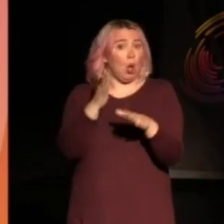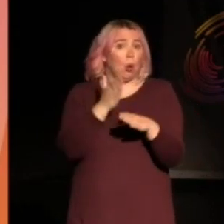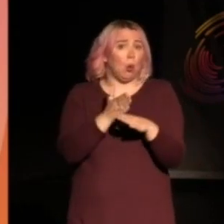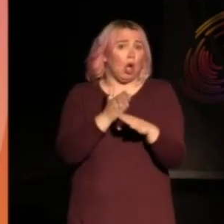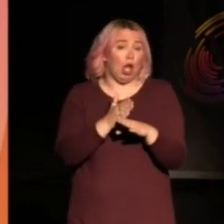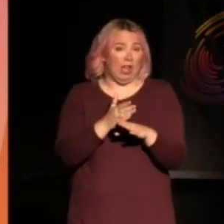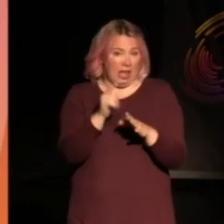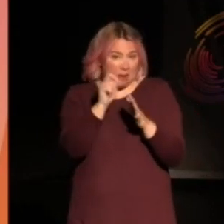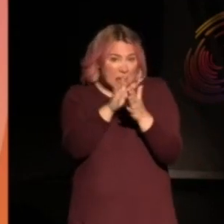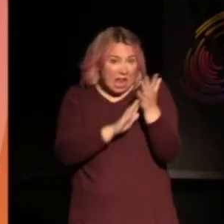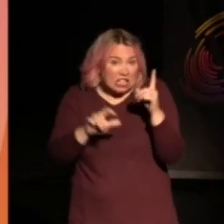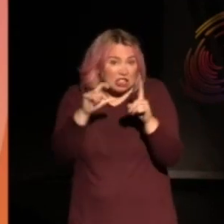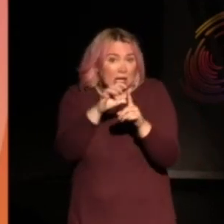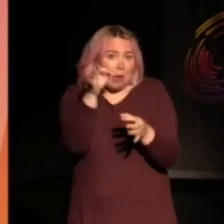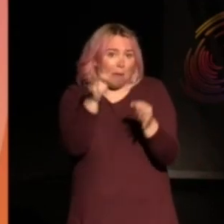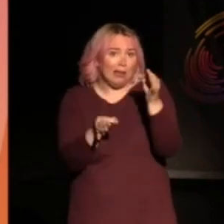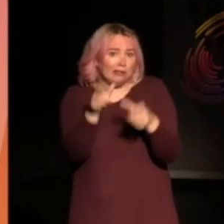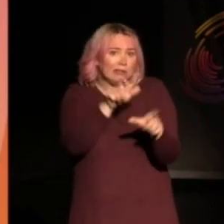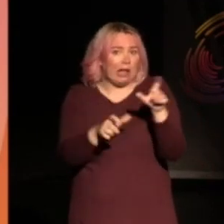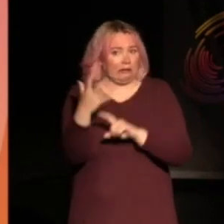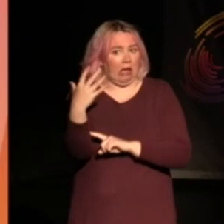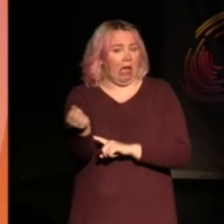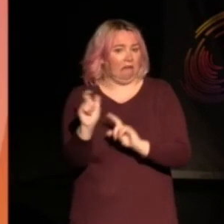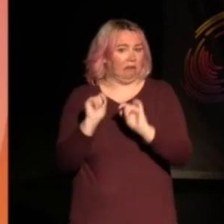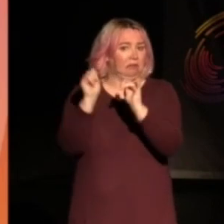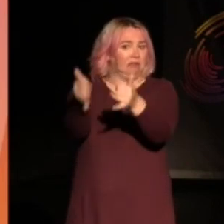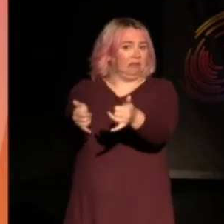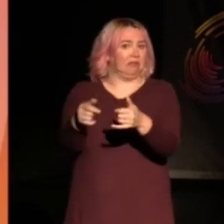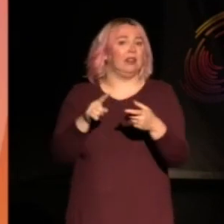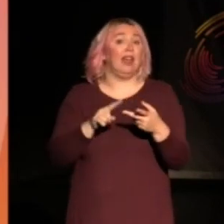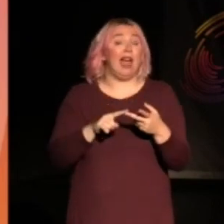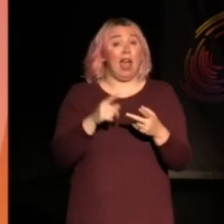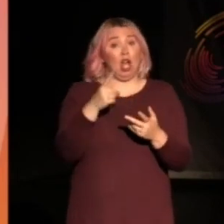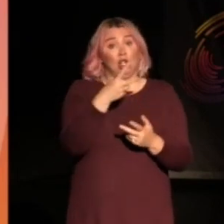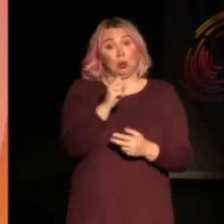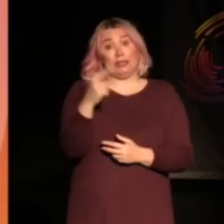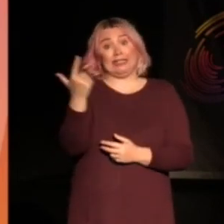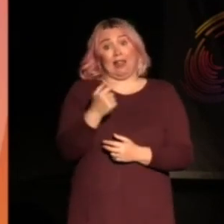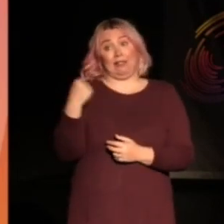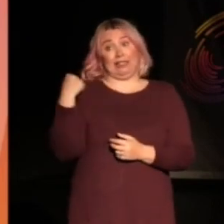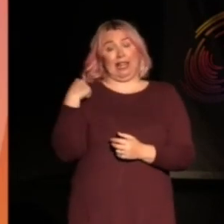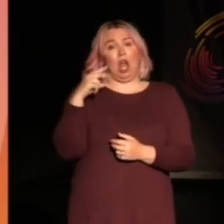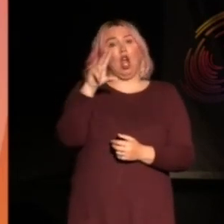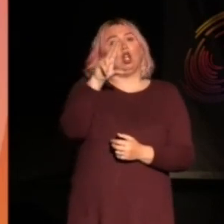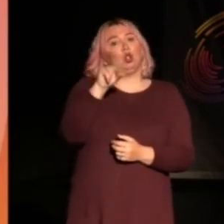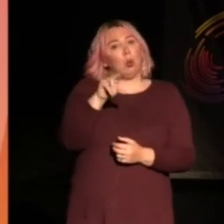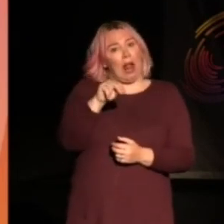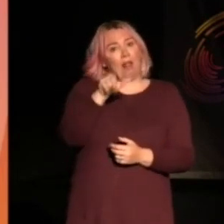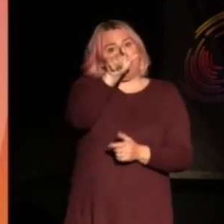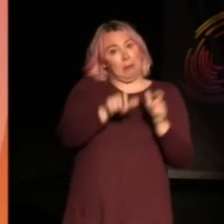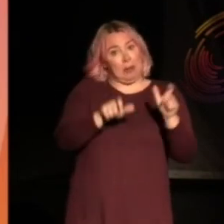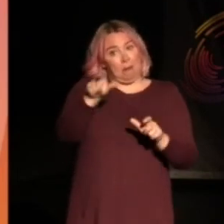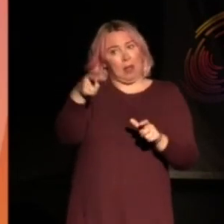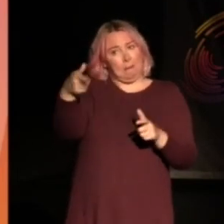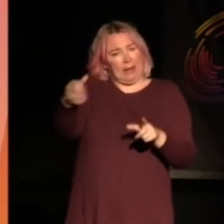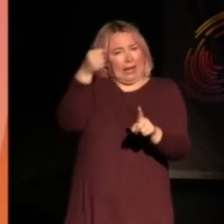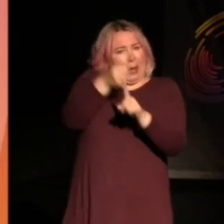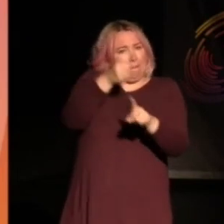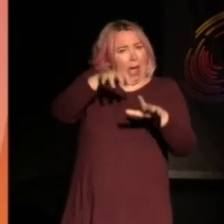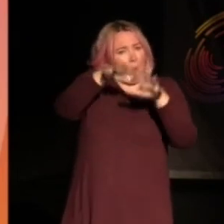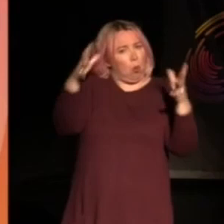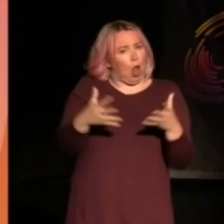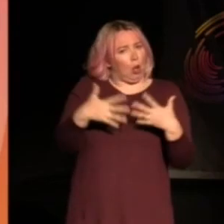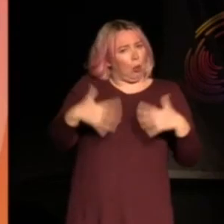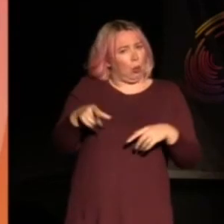holds a PhD in political science. In 2017, she was chosen by Politico as one of the 12 people who would make the world better. Her book, 10